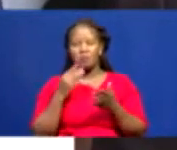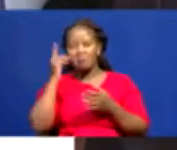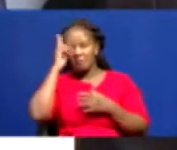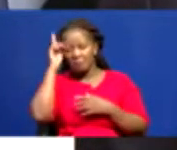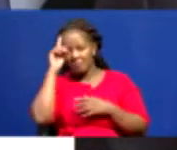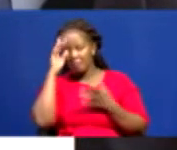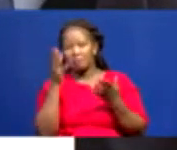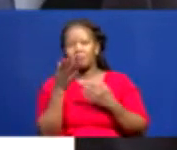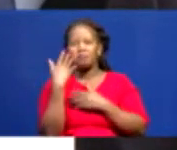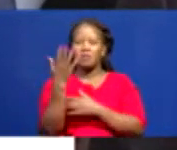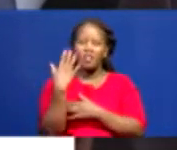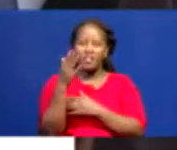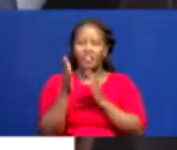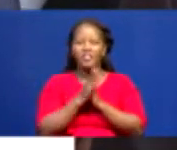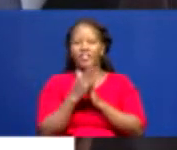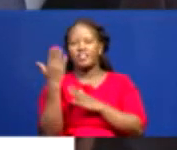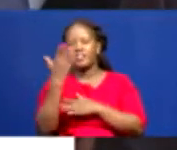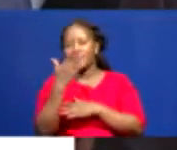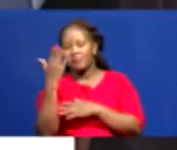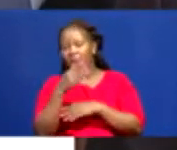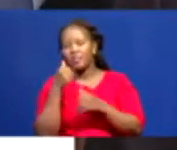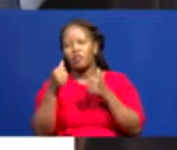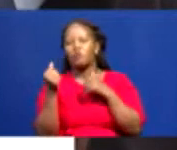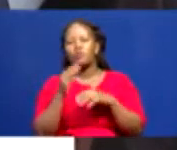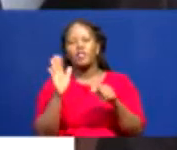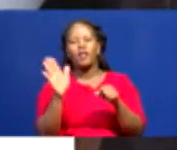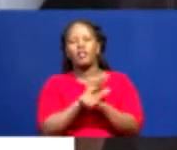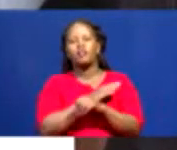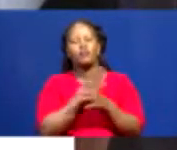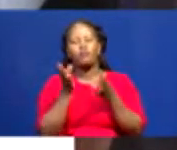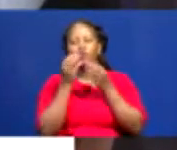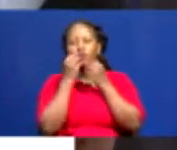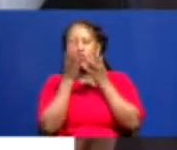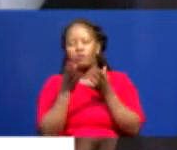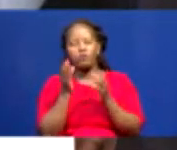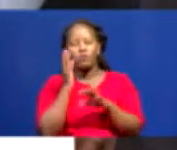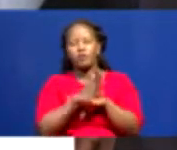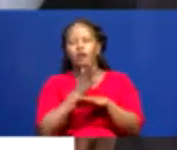and statements that are basically full of misinformation.